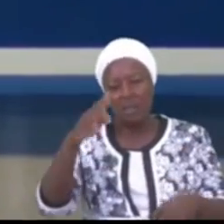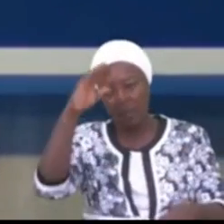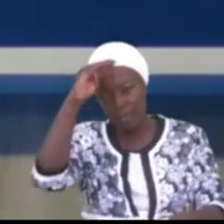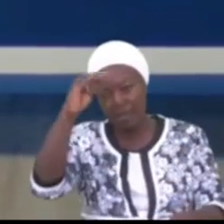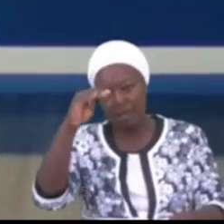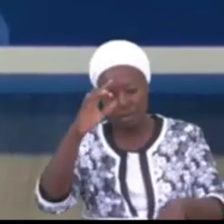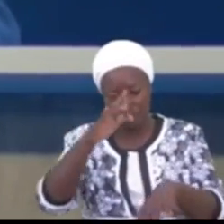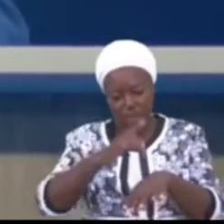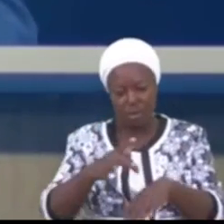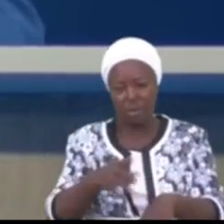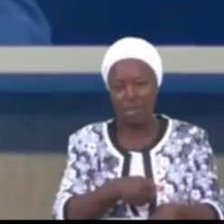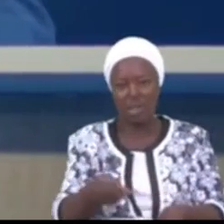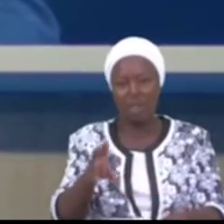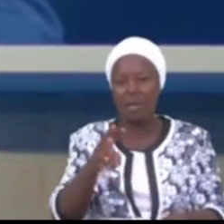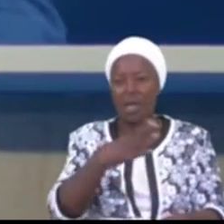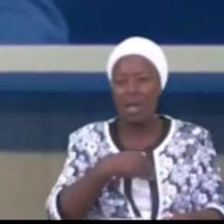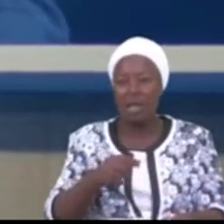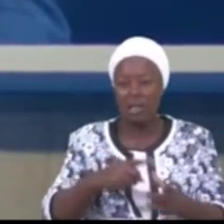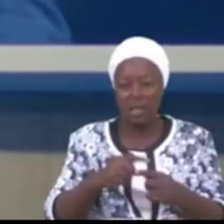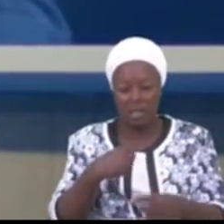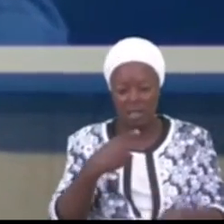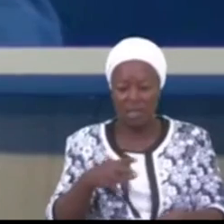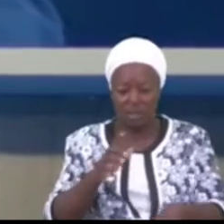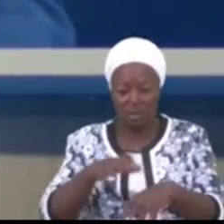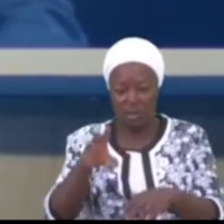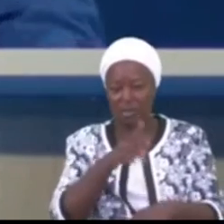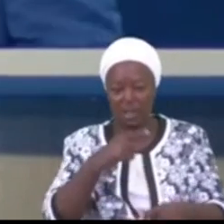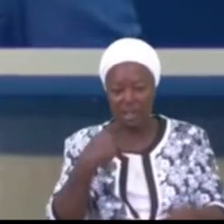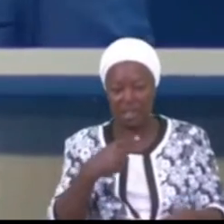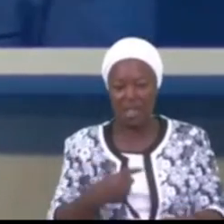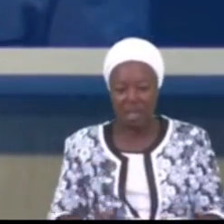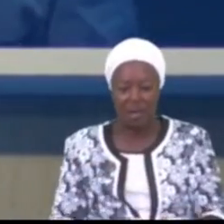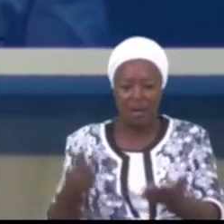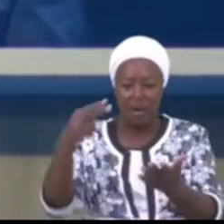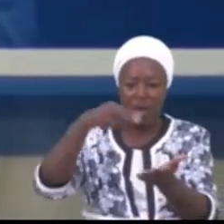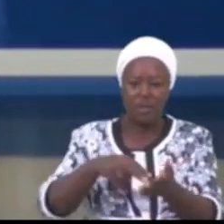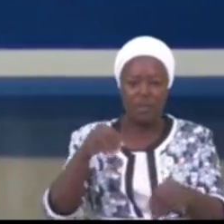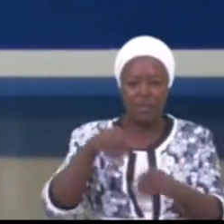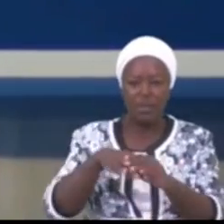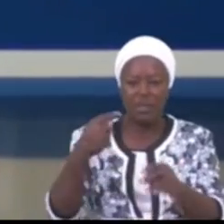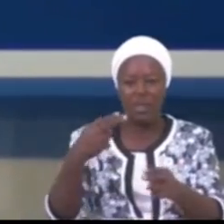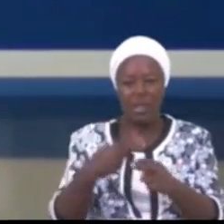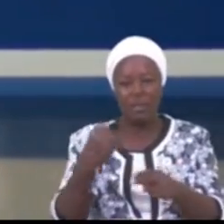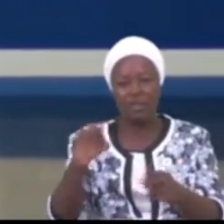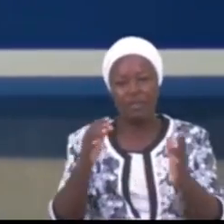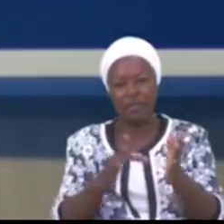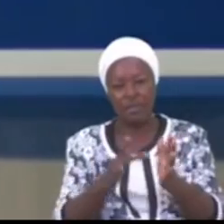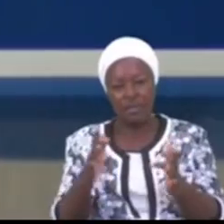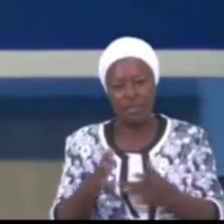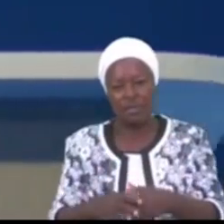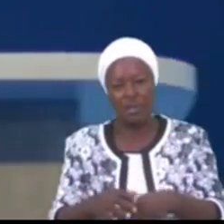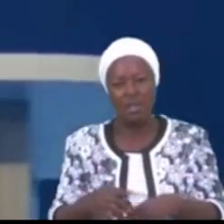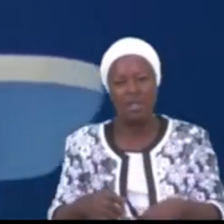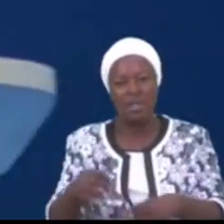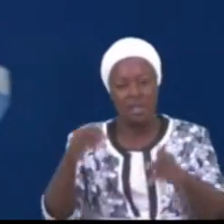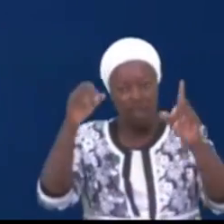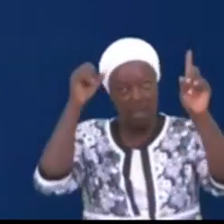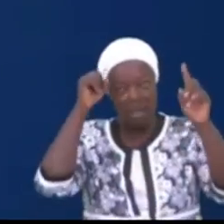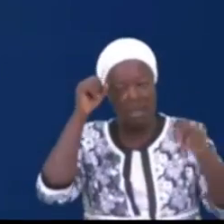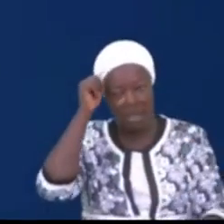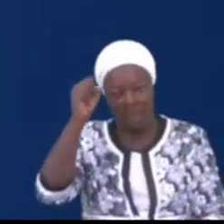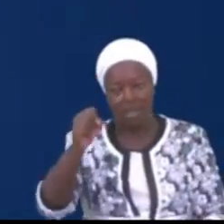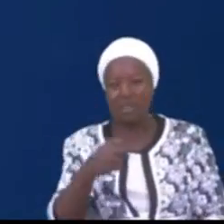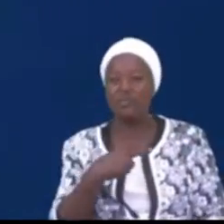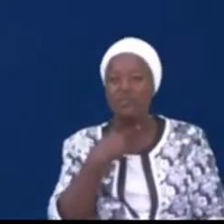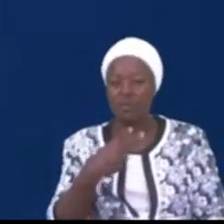touched him and said, rise up in the name of Jesus. His voice, his touch,